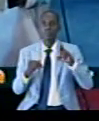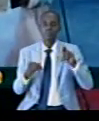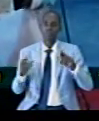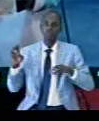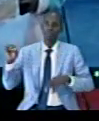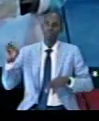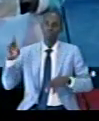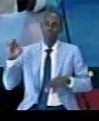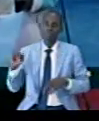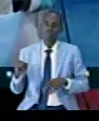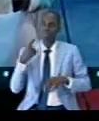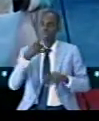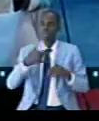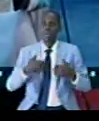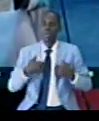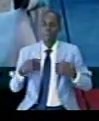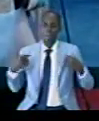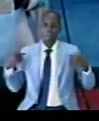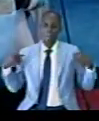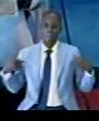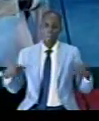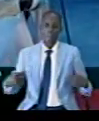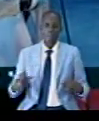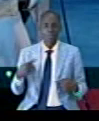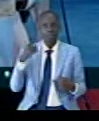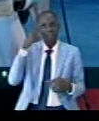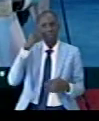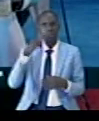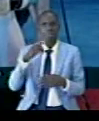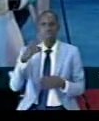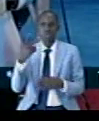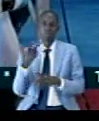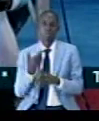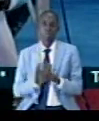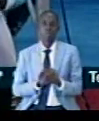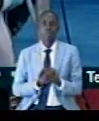developed arthritis for a period of 3 months, but